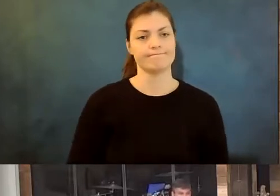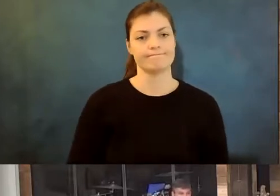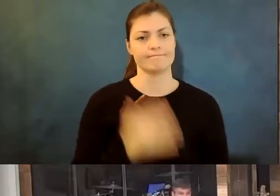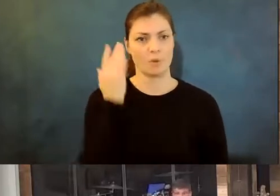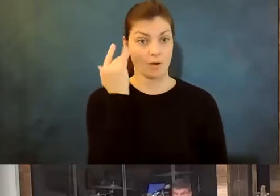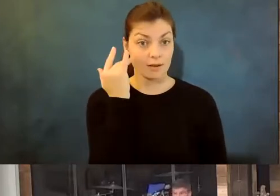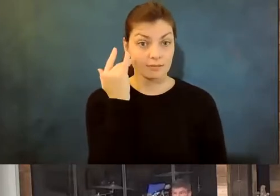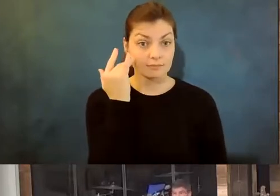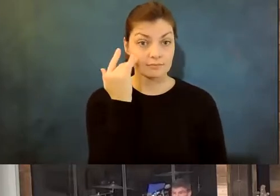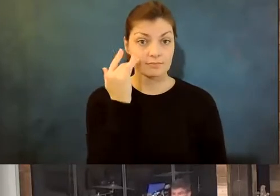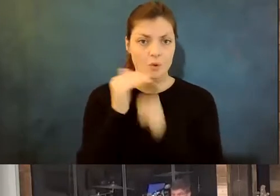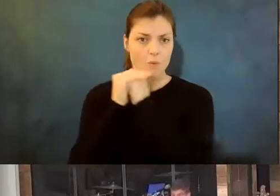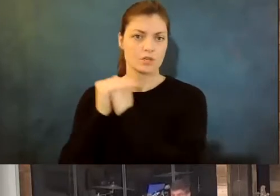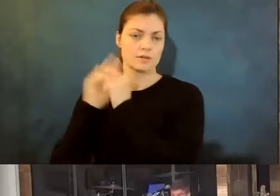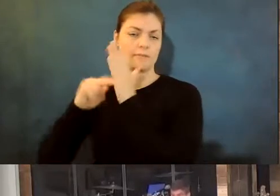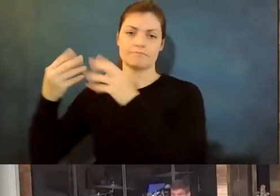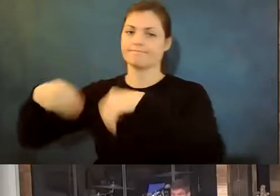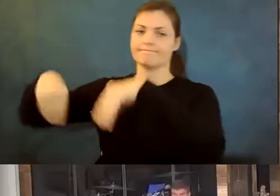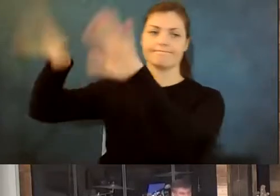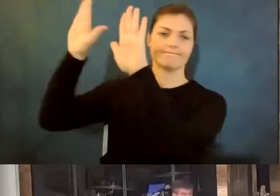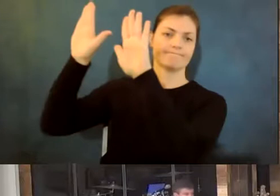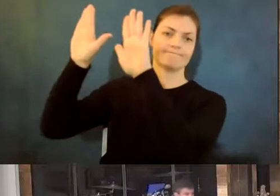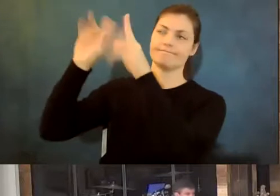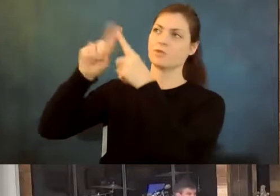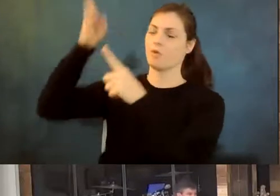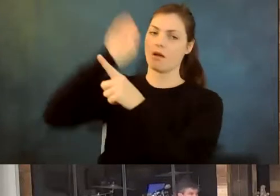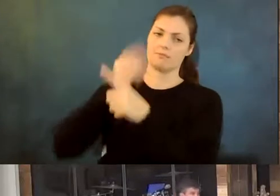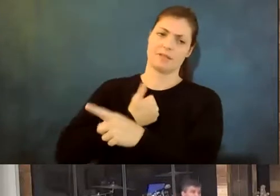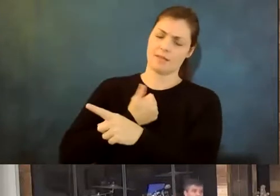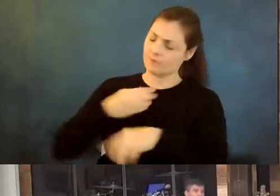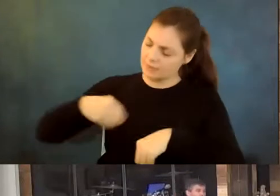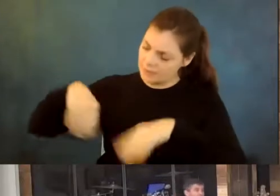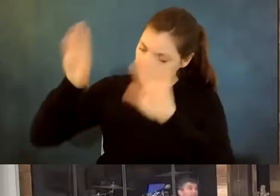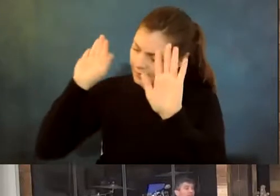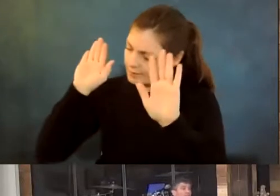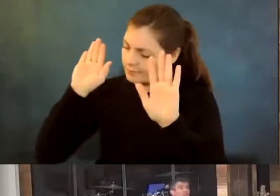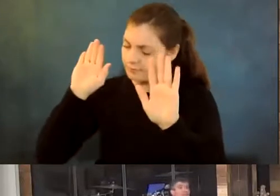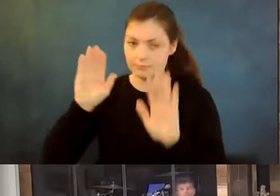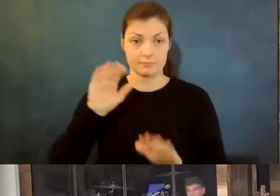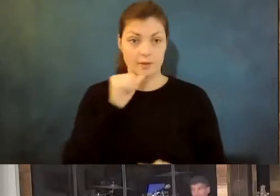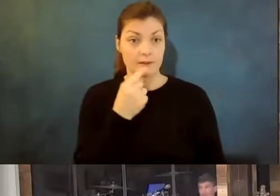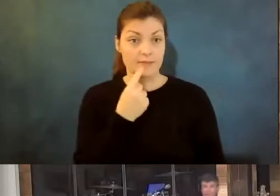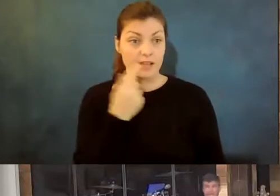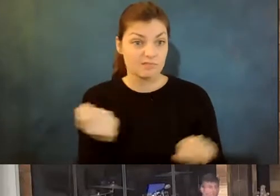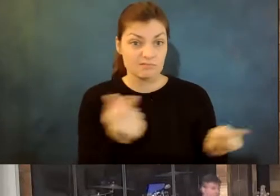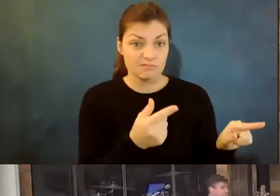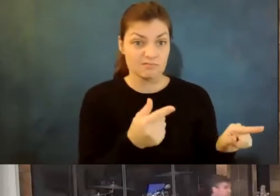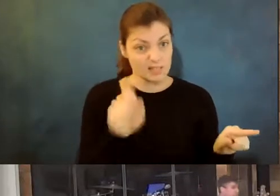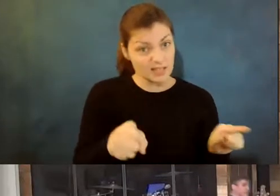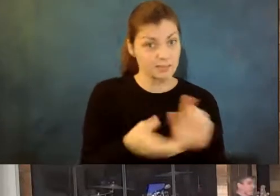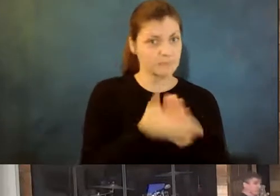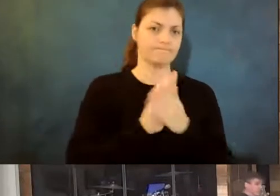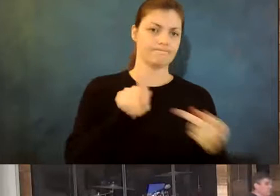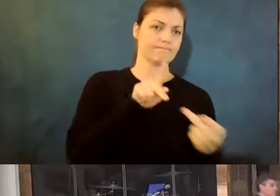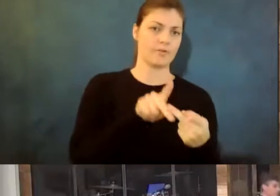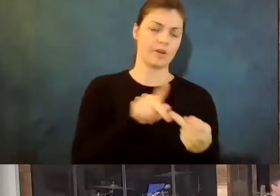Why? Because worship is surrender to God, being a living sacrifice. Now, I'm not saying any of us will be perfect. What I'm saying is this, we